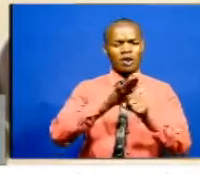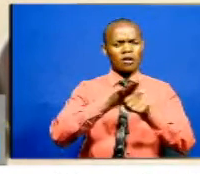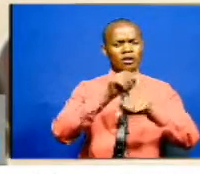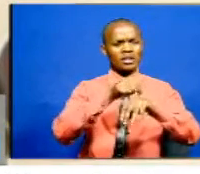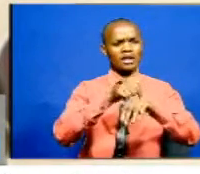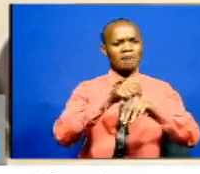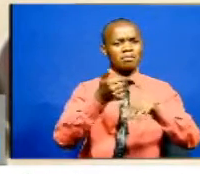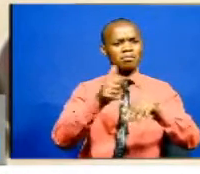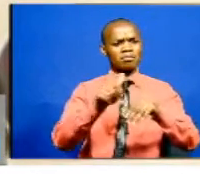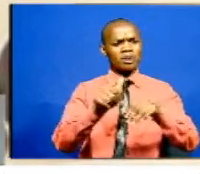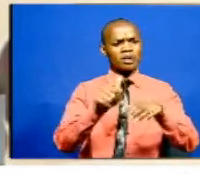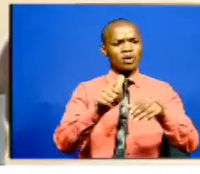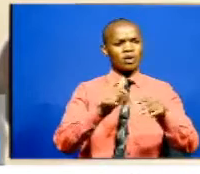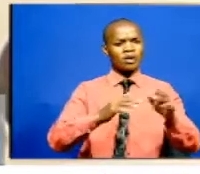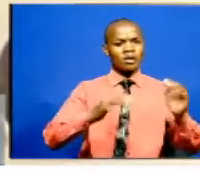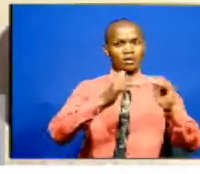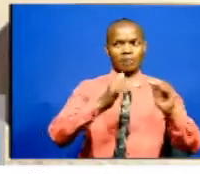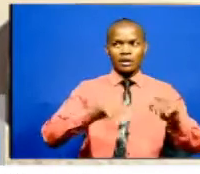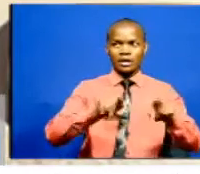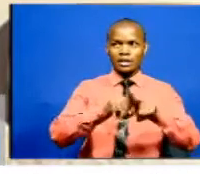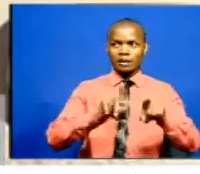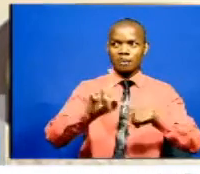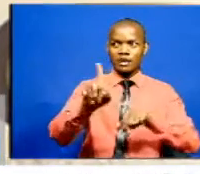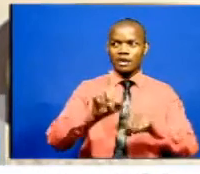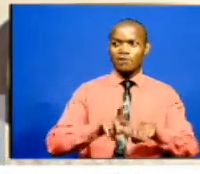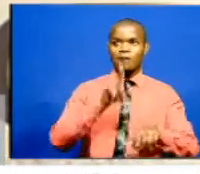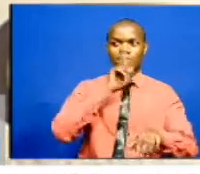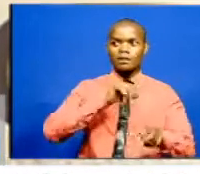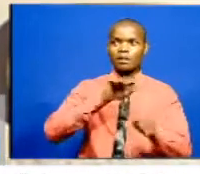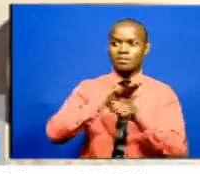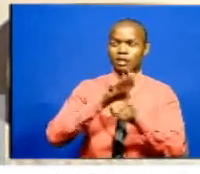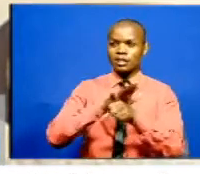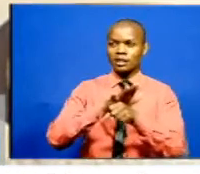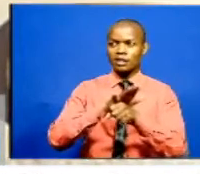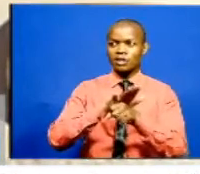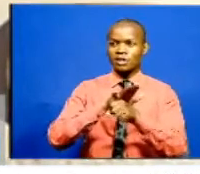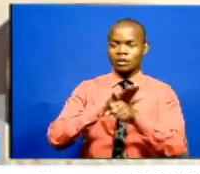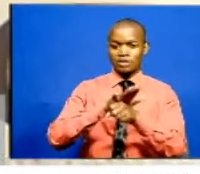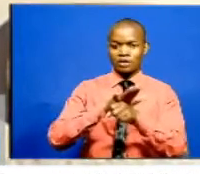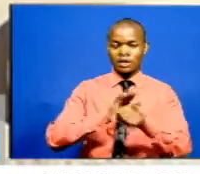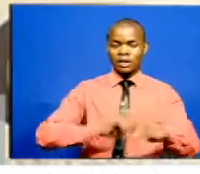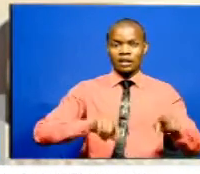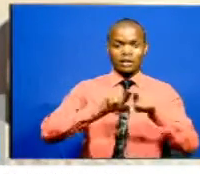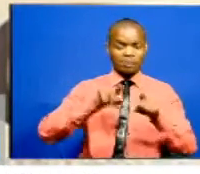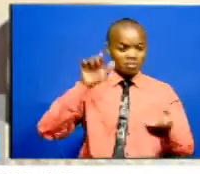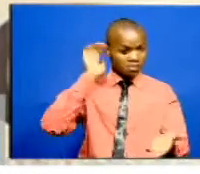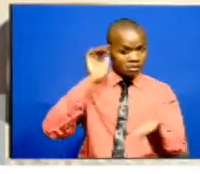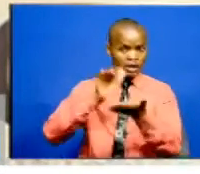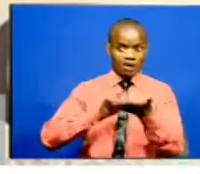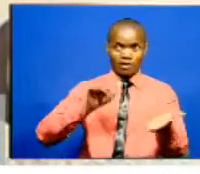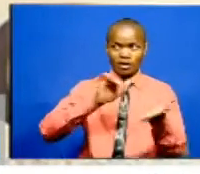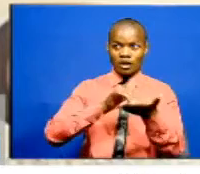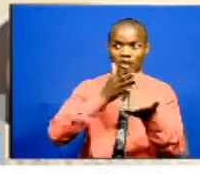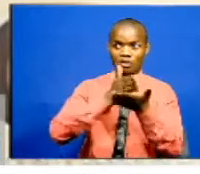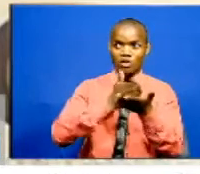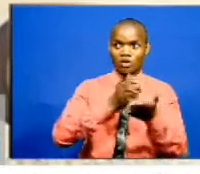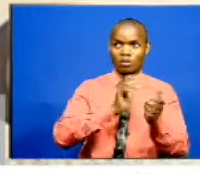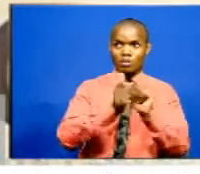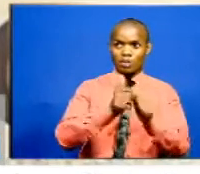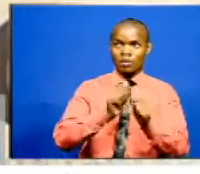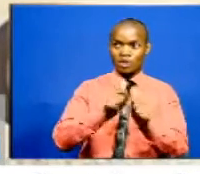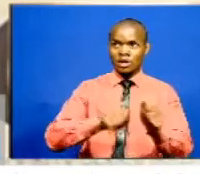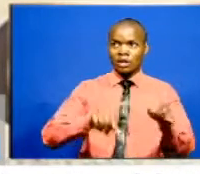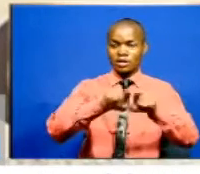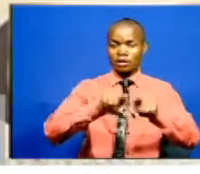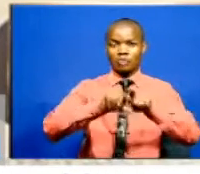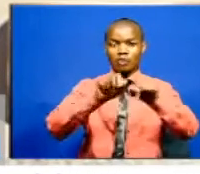while, and you have come in big numbers, and I believe that it shows that sports is actually coming